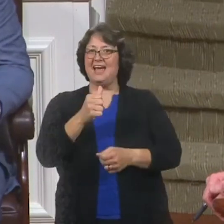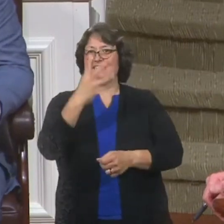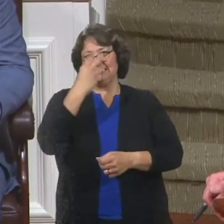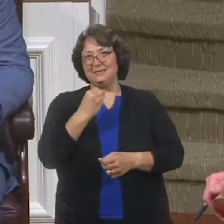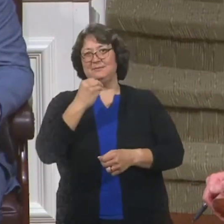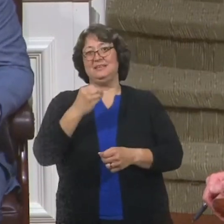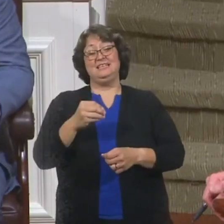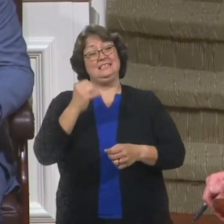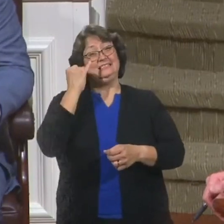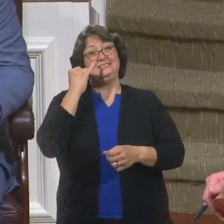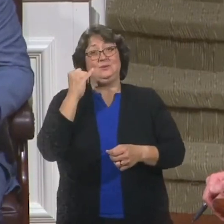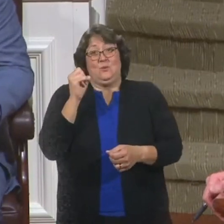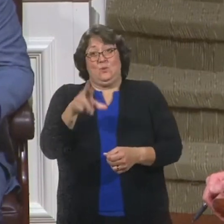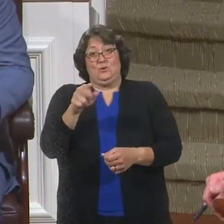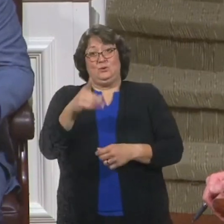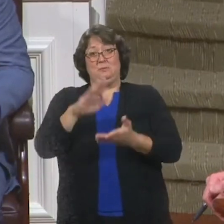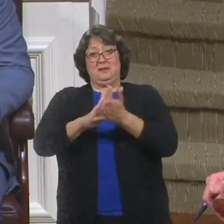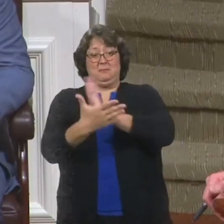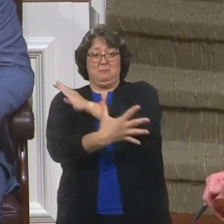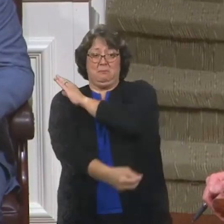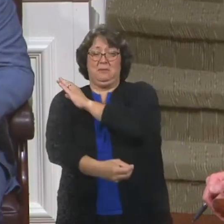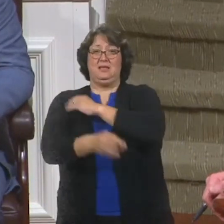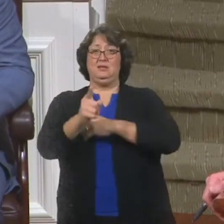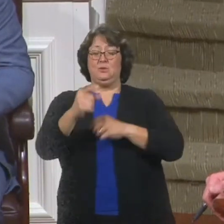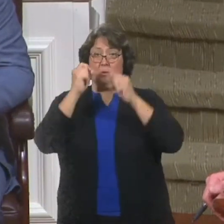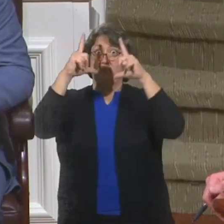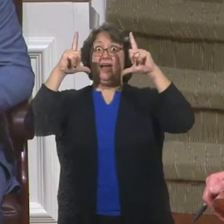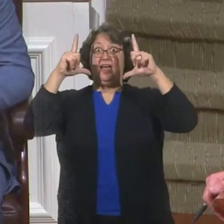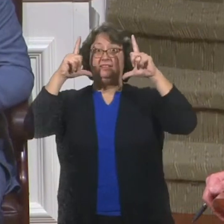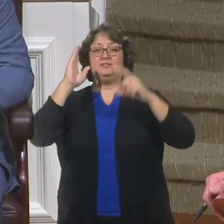come to poverty. Open thine eyes.